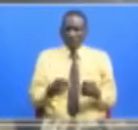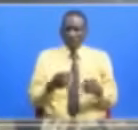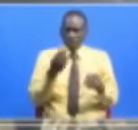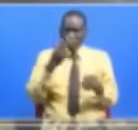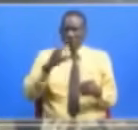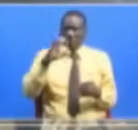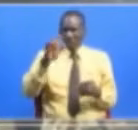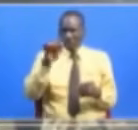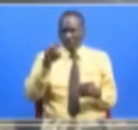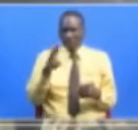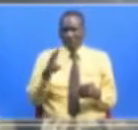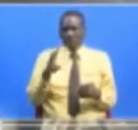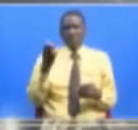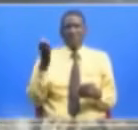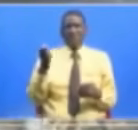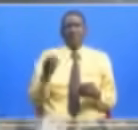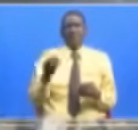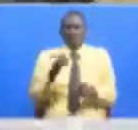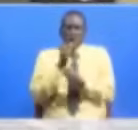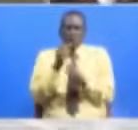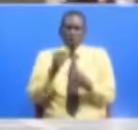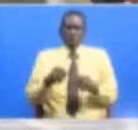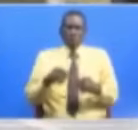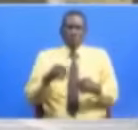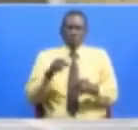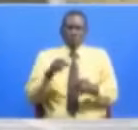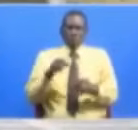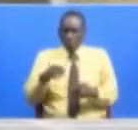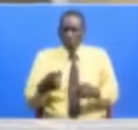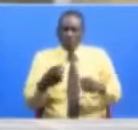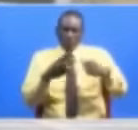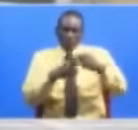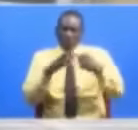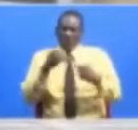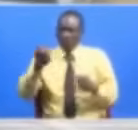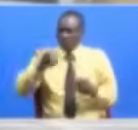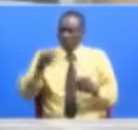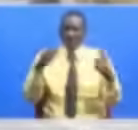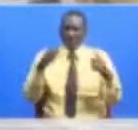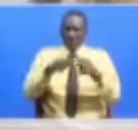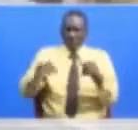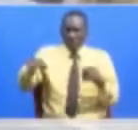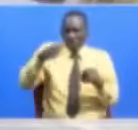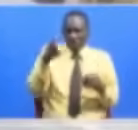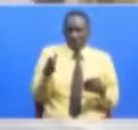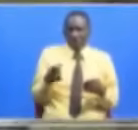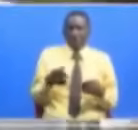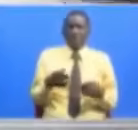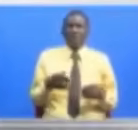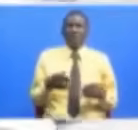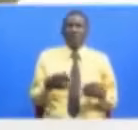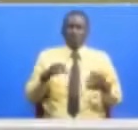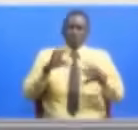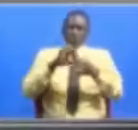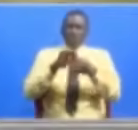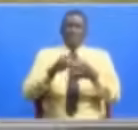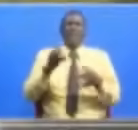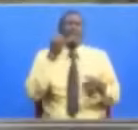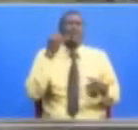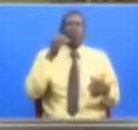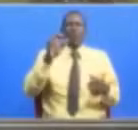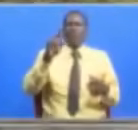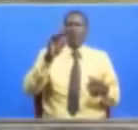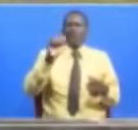footage, he is said to have walked for about 700 meters until this junction connecting the Nakuru Cabernet and